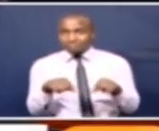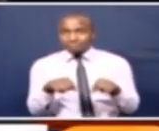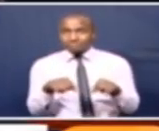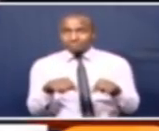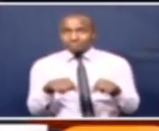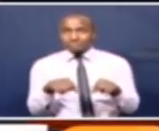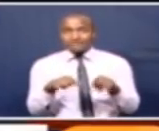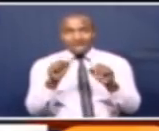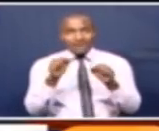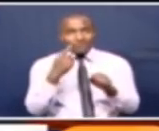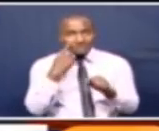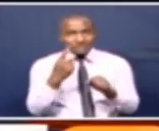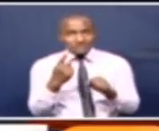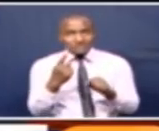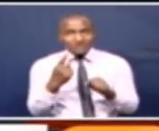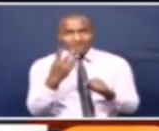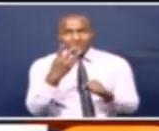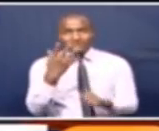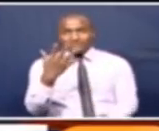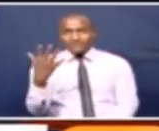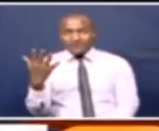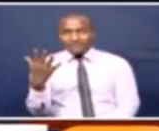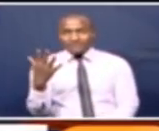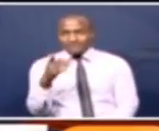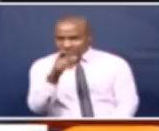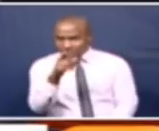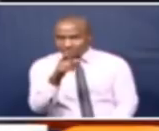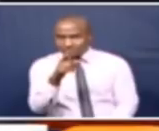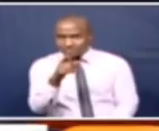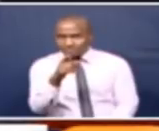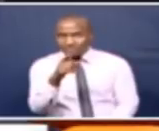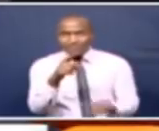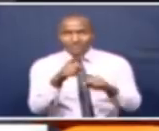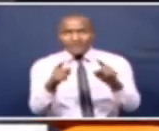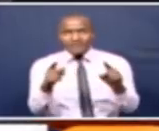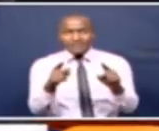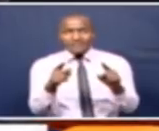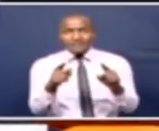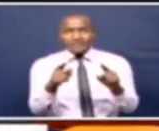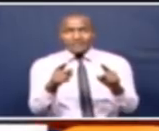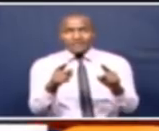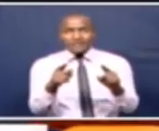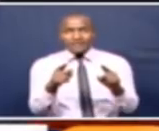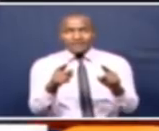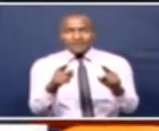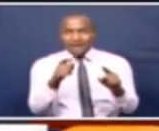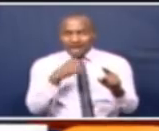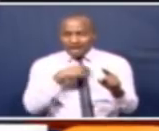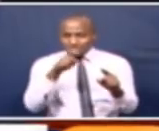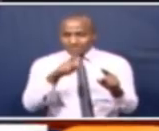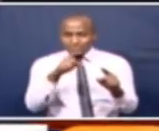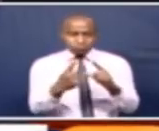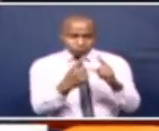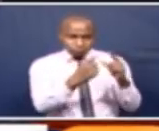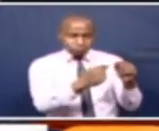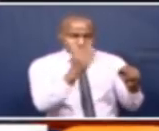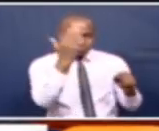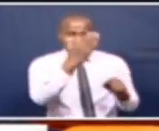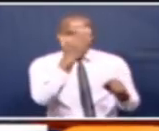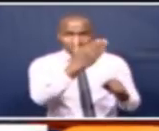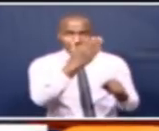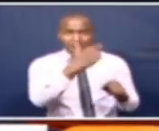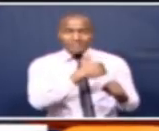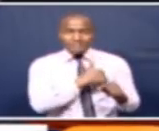I could see it's 455 in the staff room, but I was supposed to attend to a lesson. So I